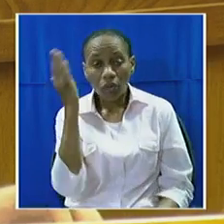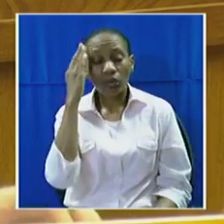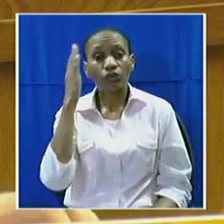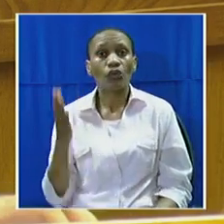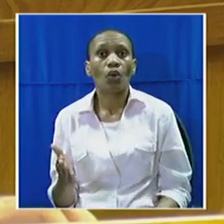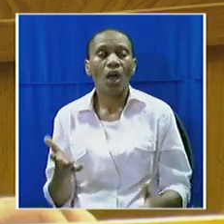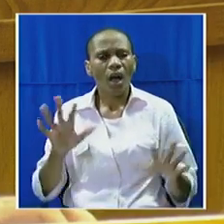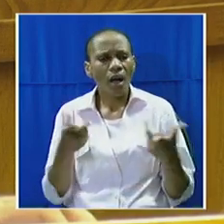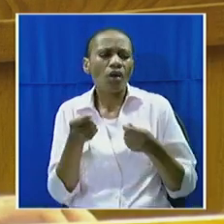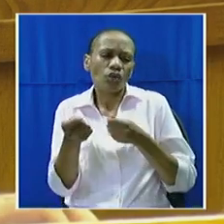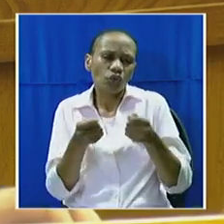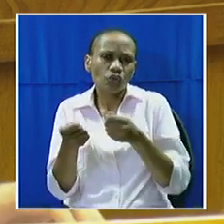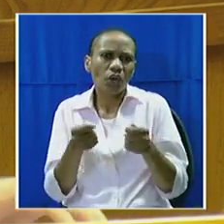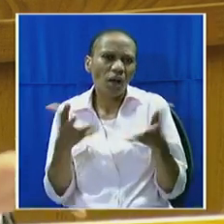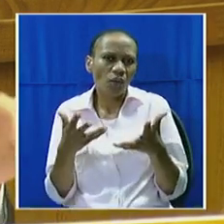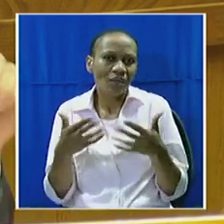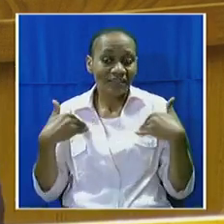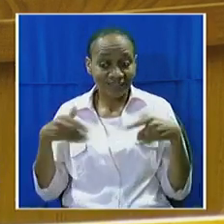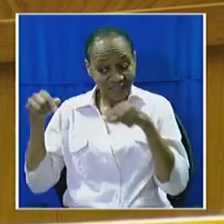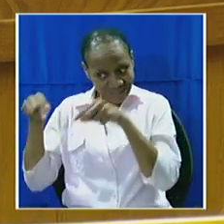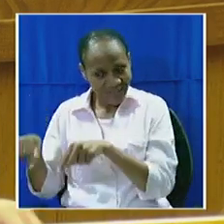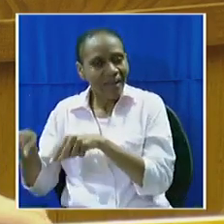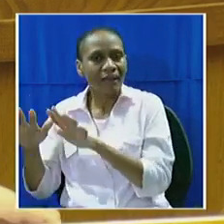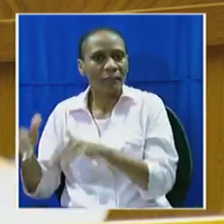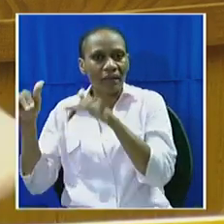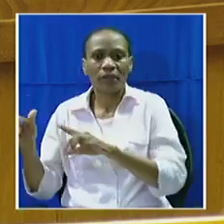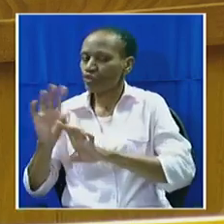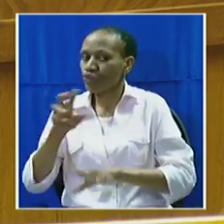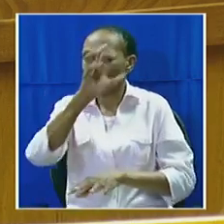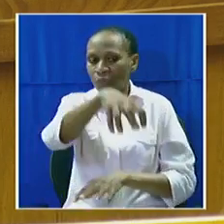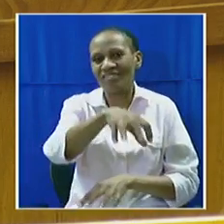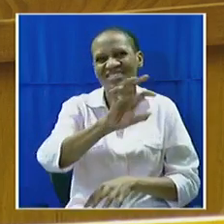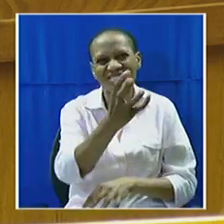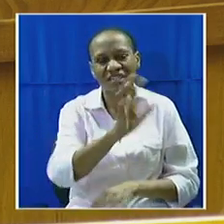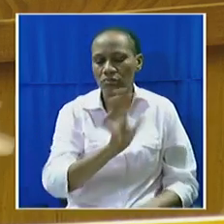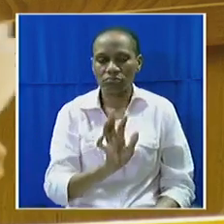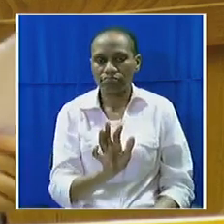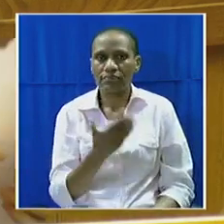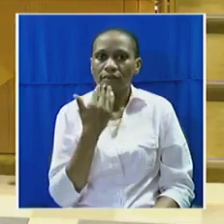be controlled from this House and not the Free State. I thank you.